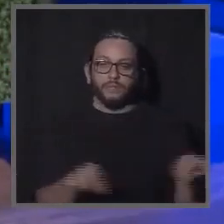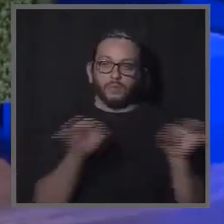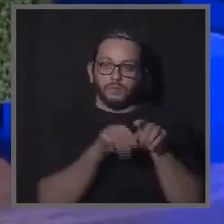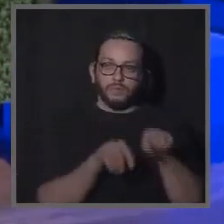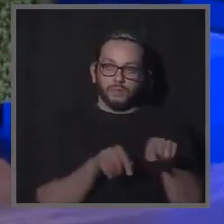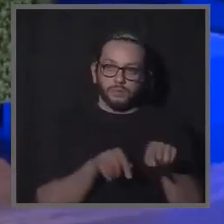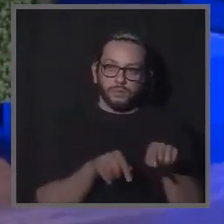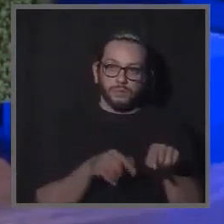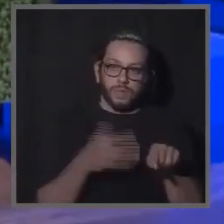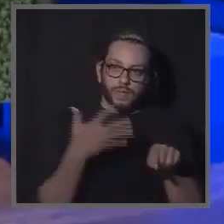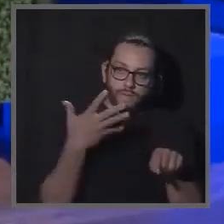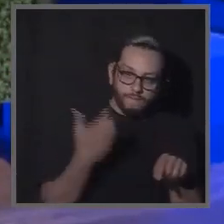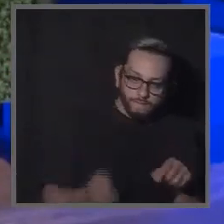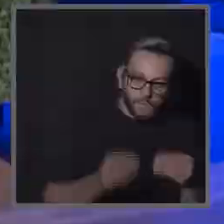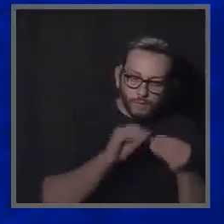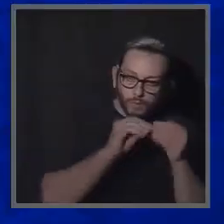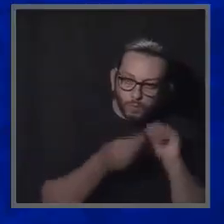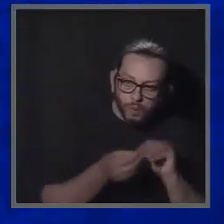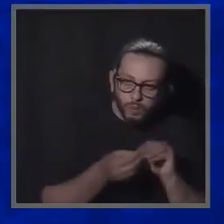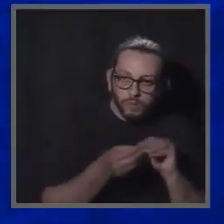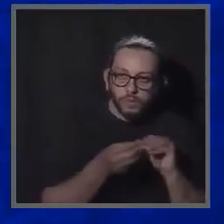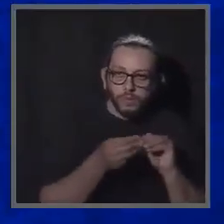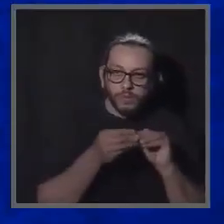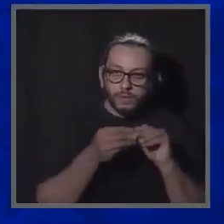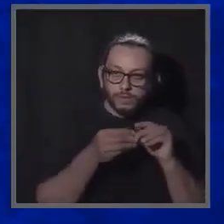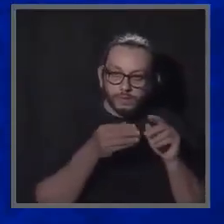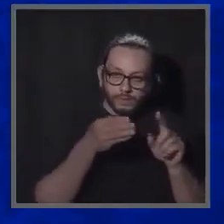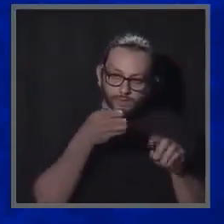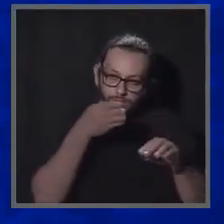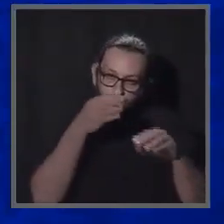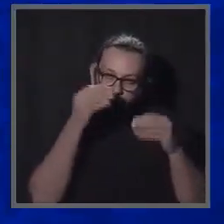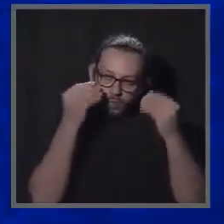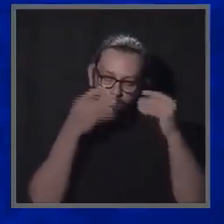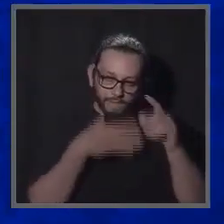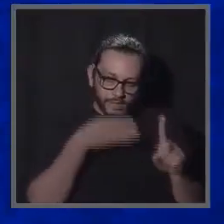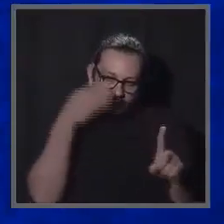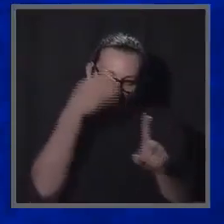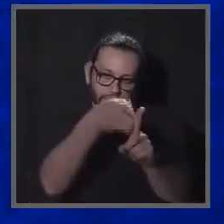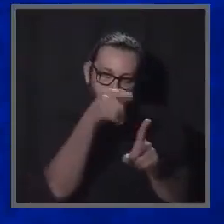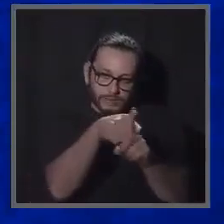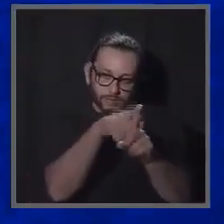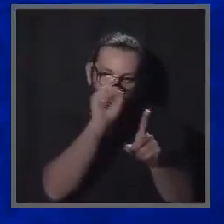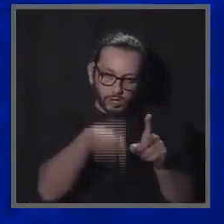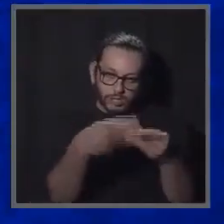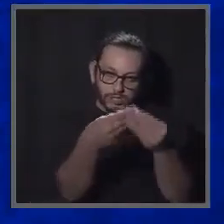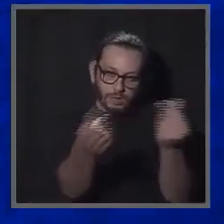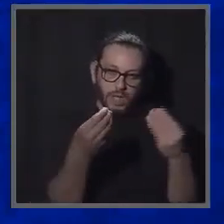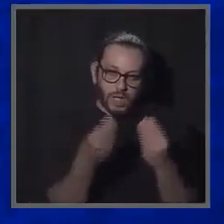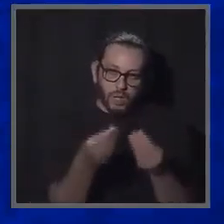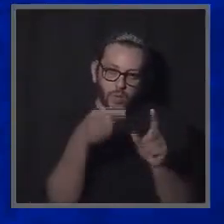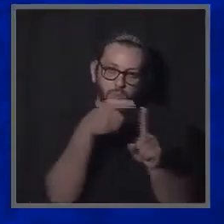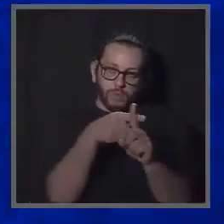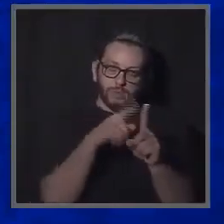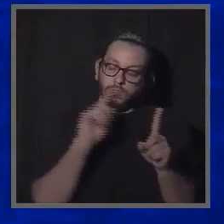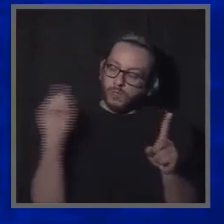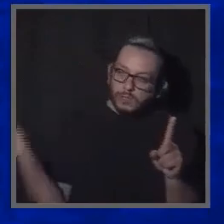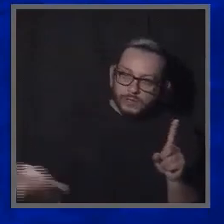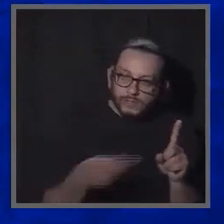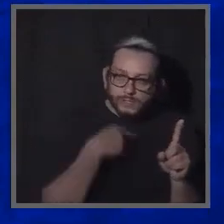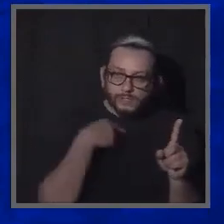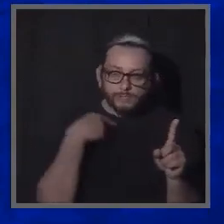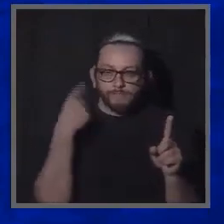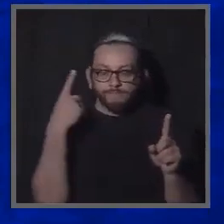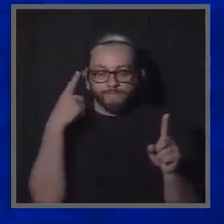issues do they want to address. And doing so, we are really building up a